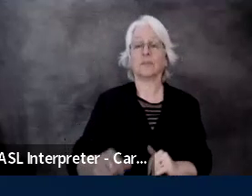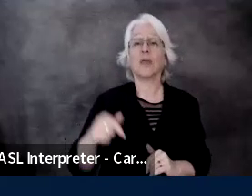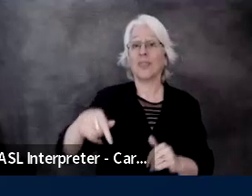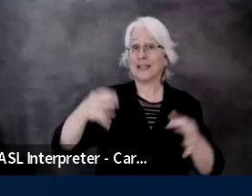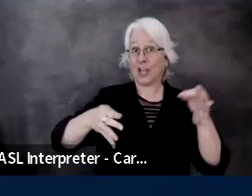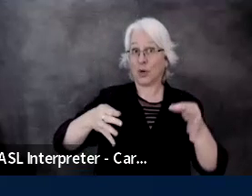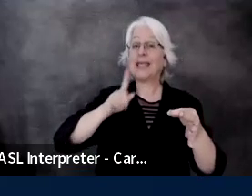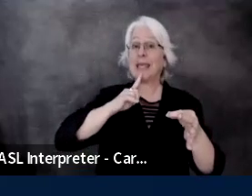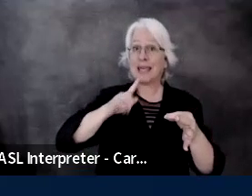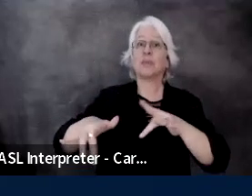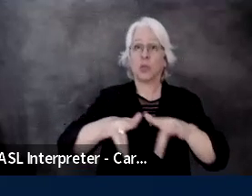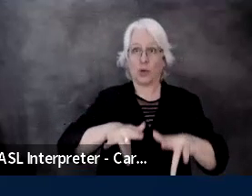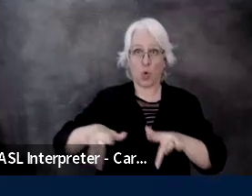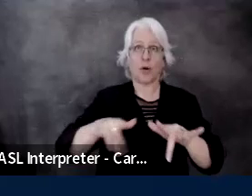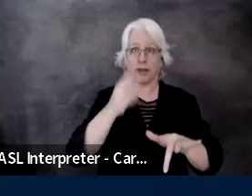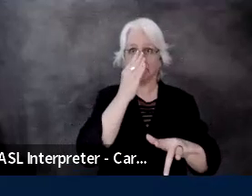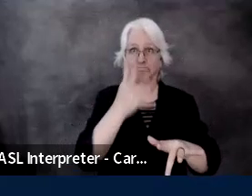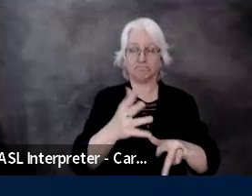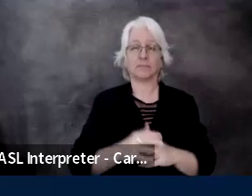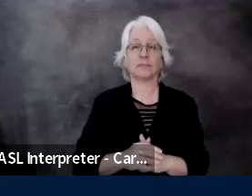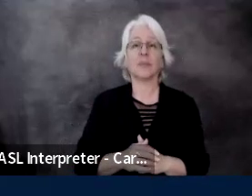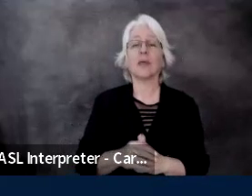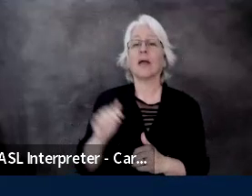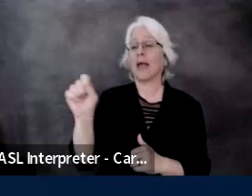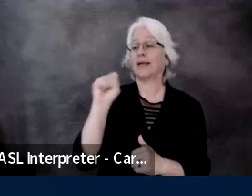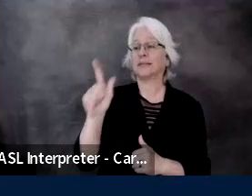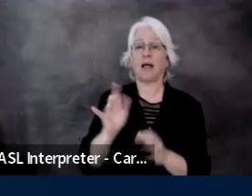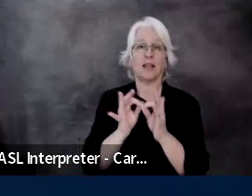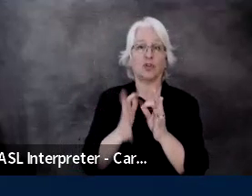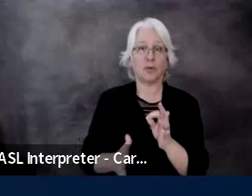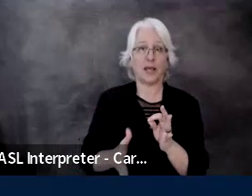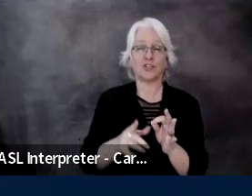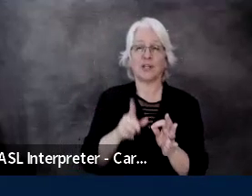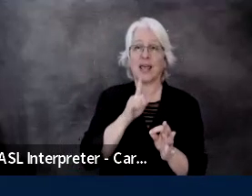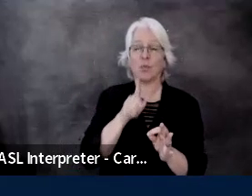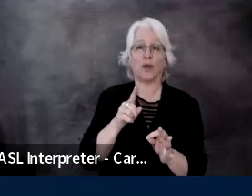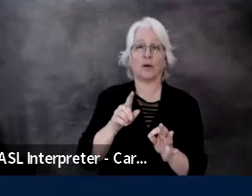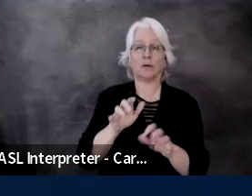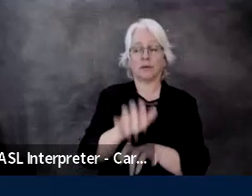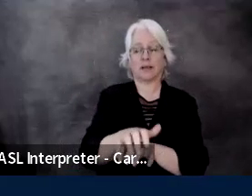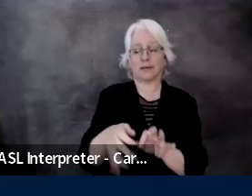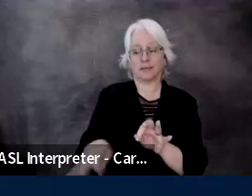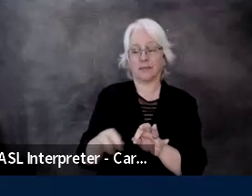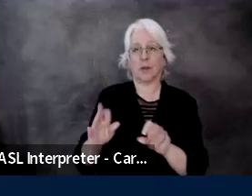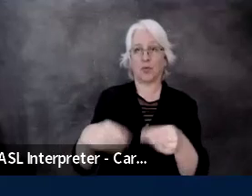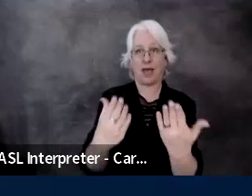being recorded. American Sign Language interpretation and real-time captions are being